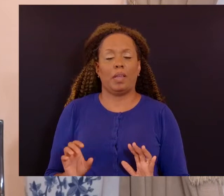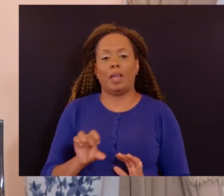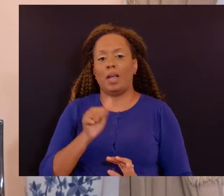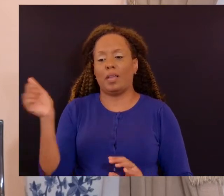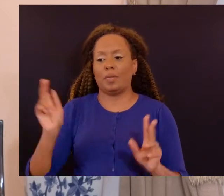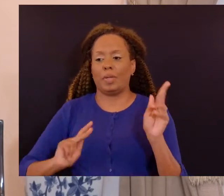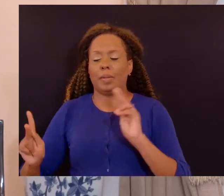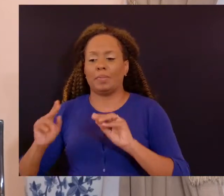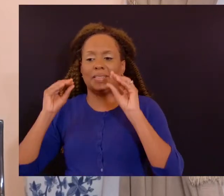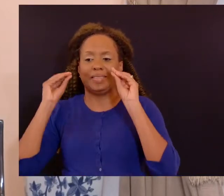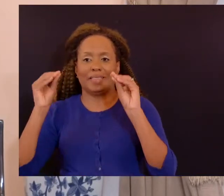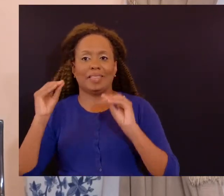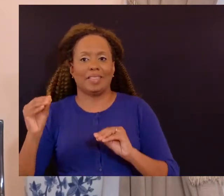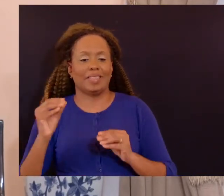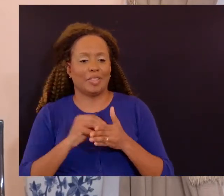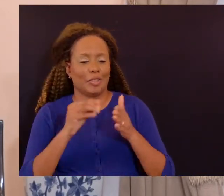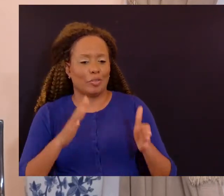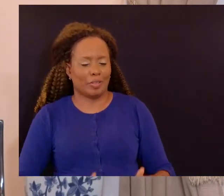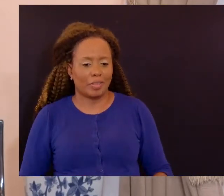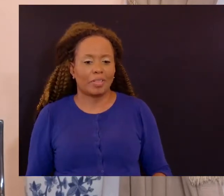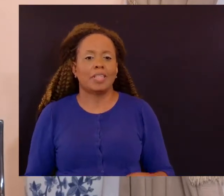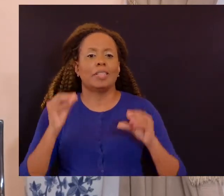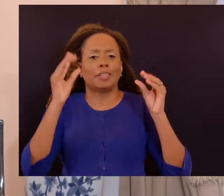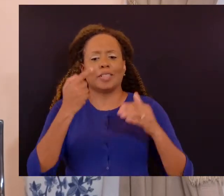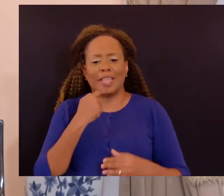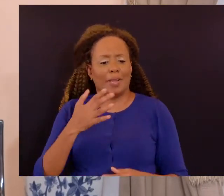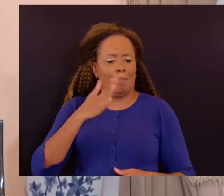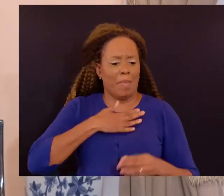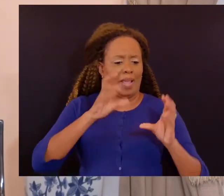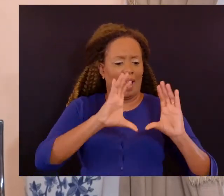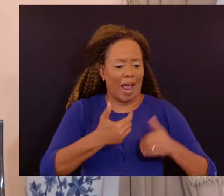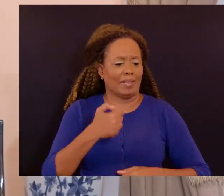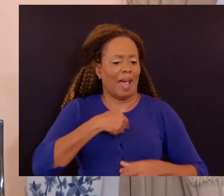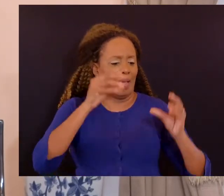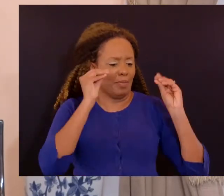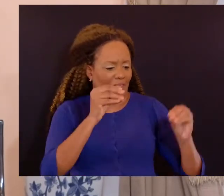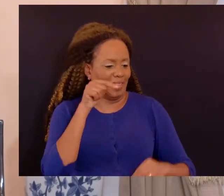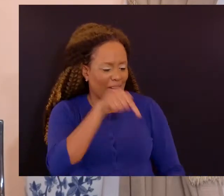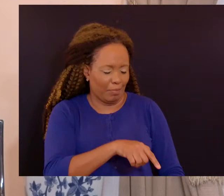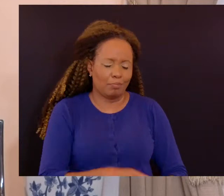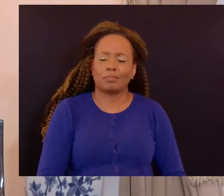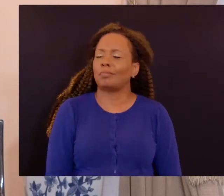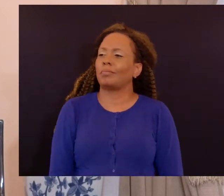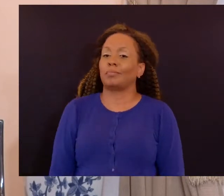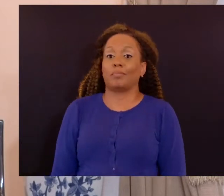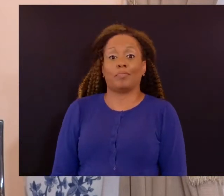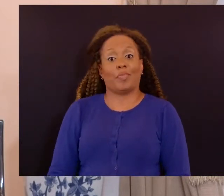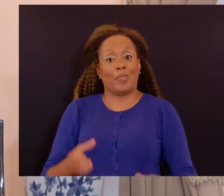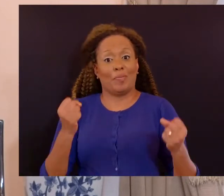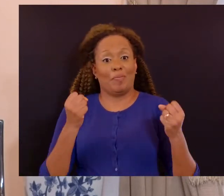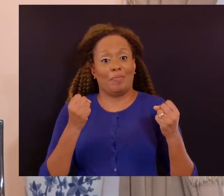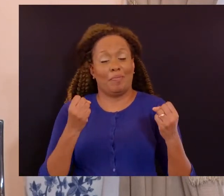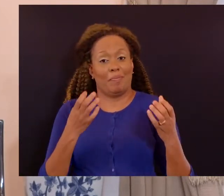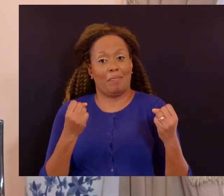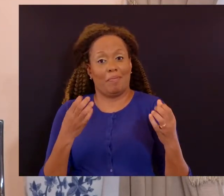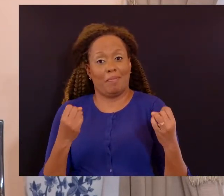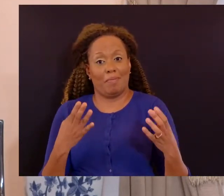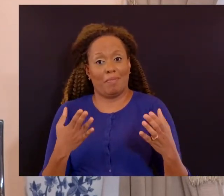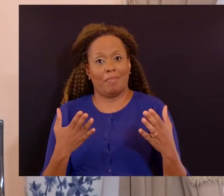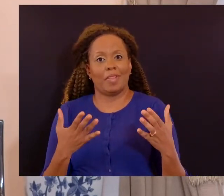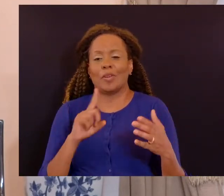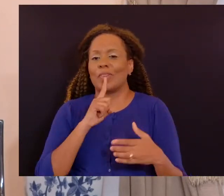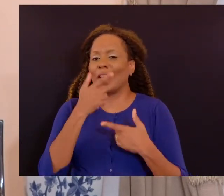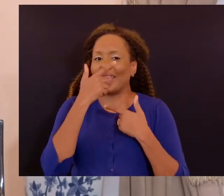they consider them their children. So the truth is that while we can provide support to them, many of them, as I said before, have a